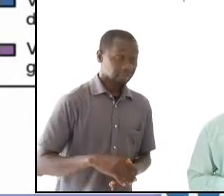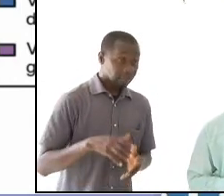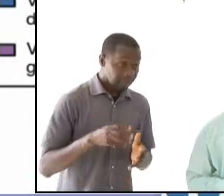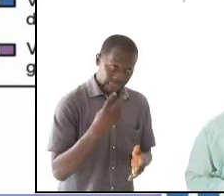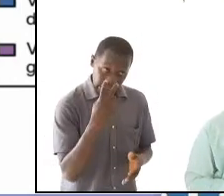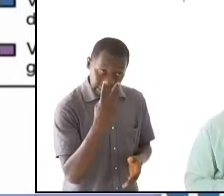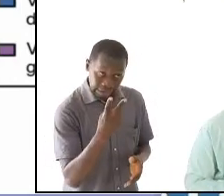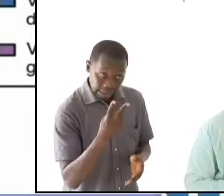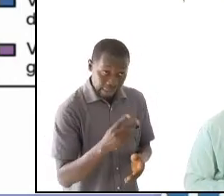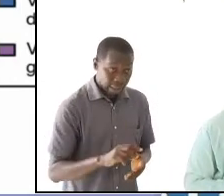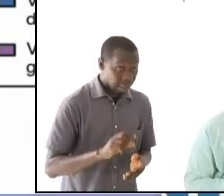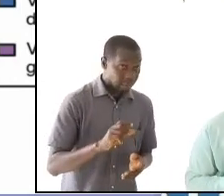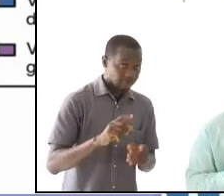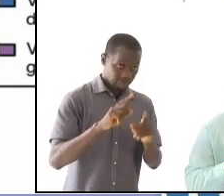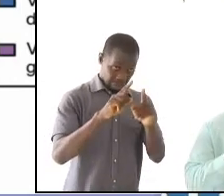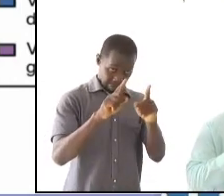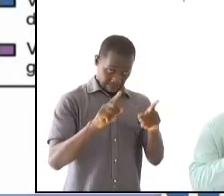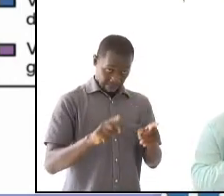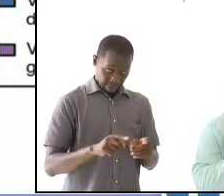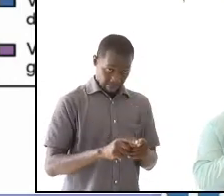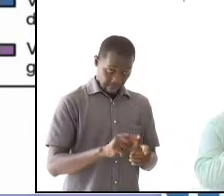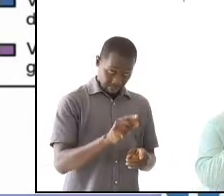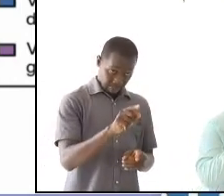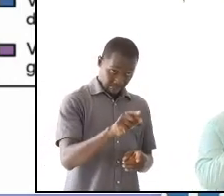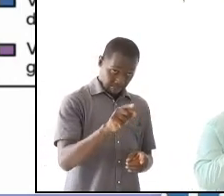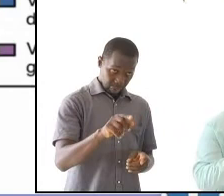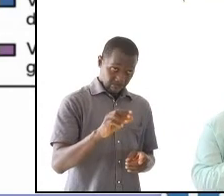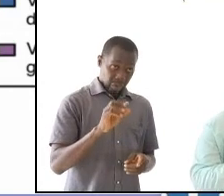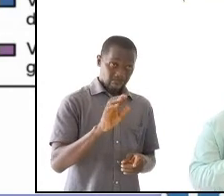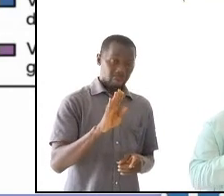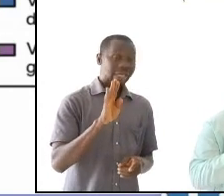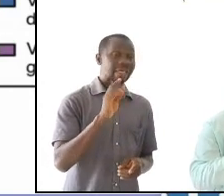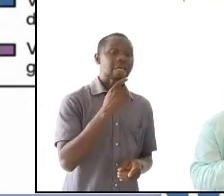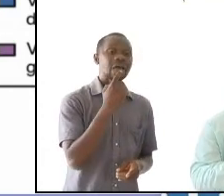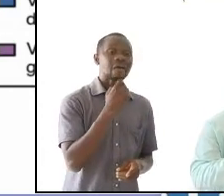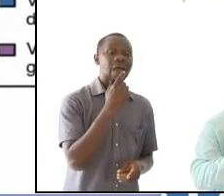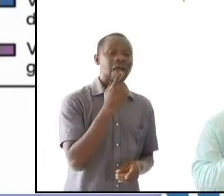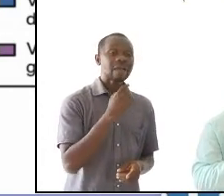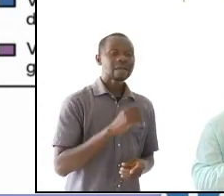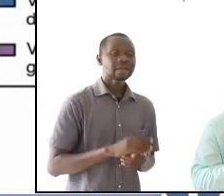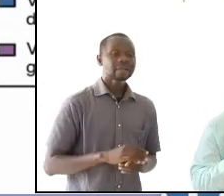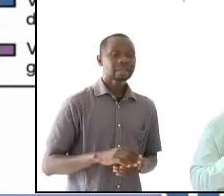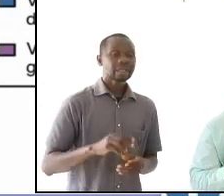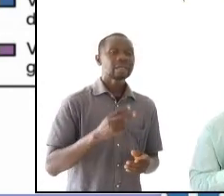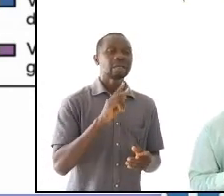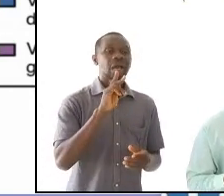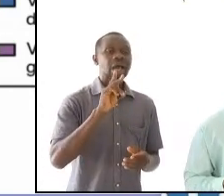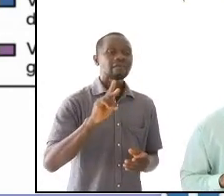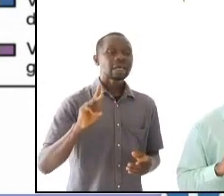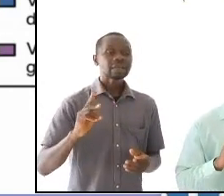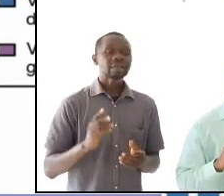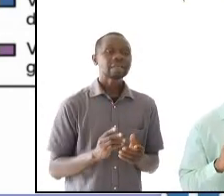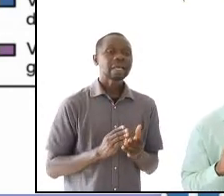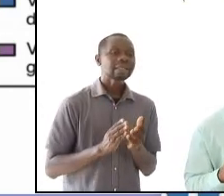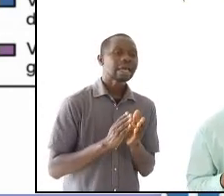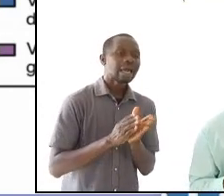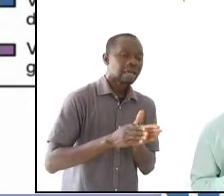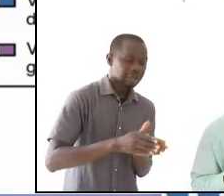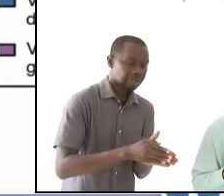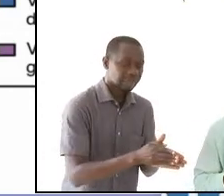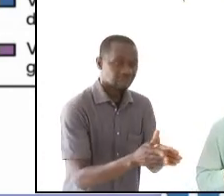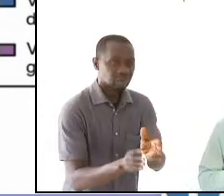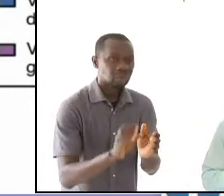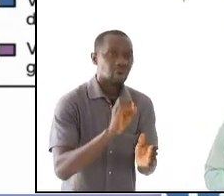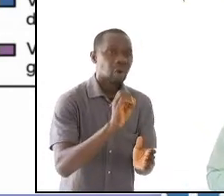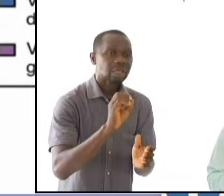you'll see a little box showing red. That is vessels that are transporting